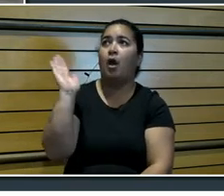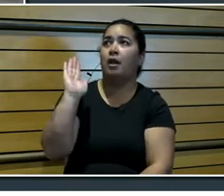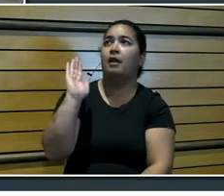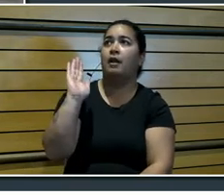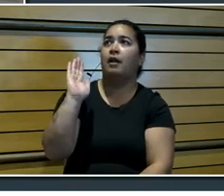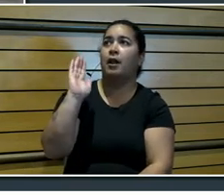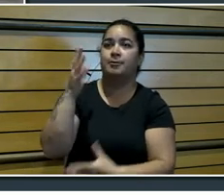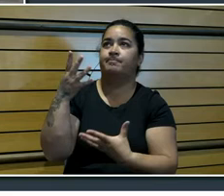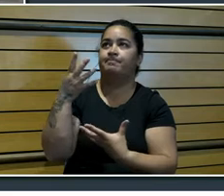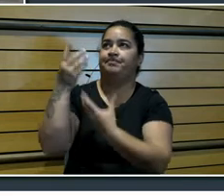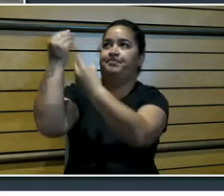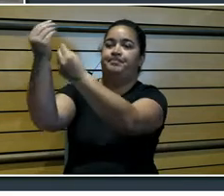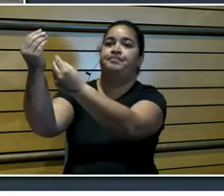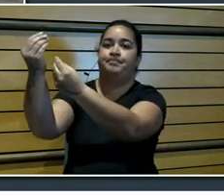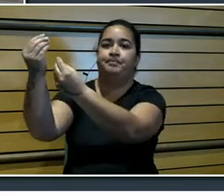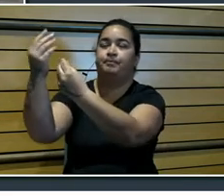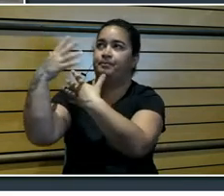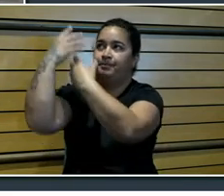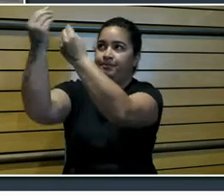And to let them sleep in eternal